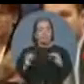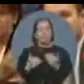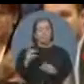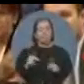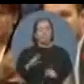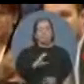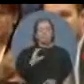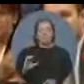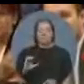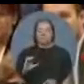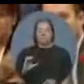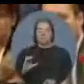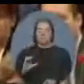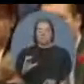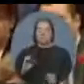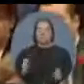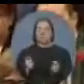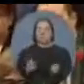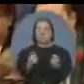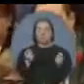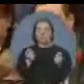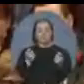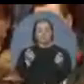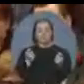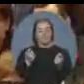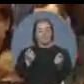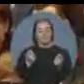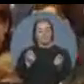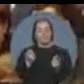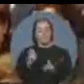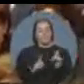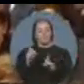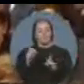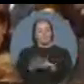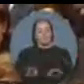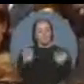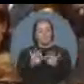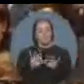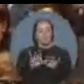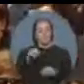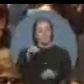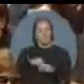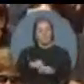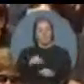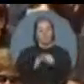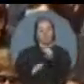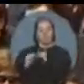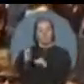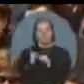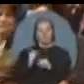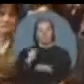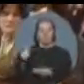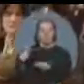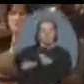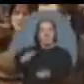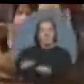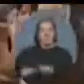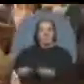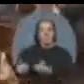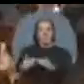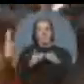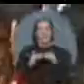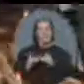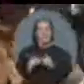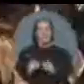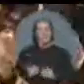all Canadians celebrate that very important historic event. It's our common